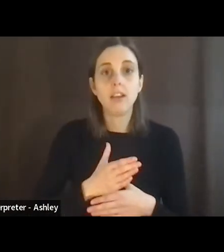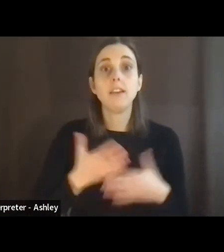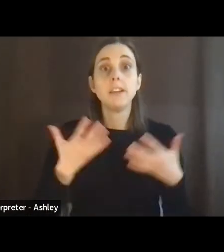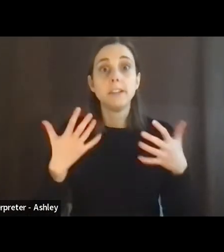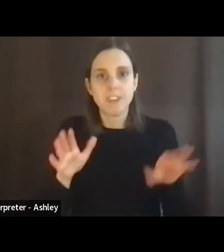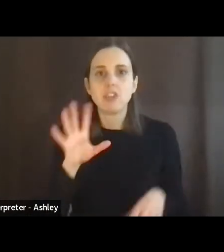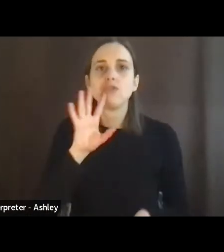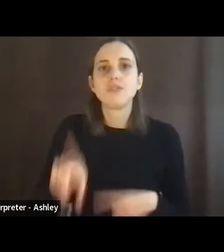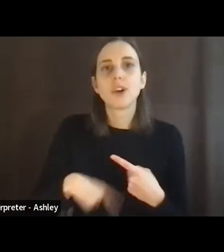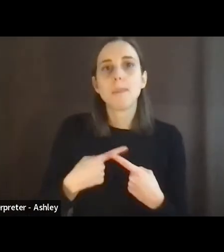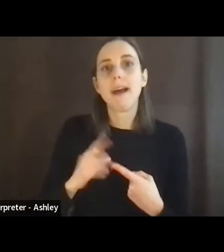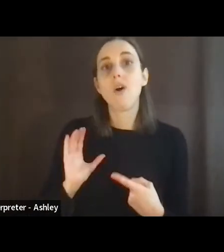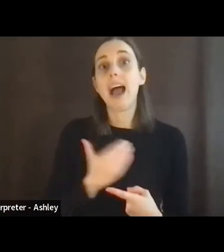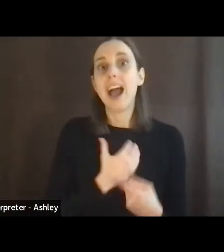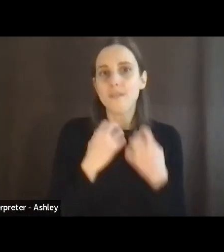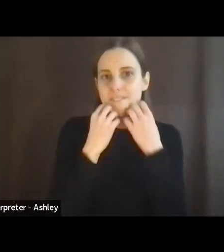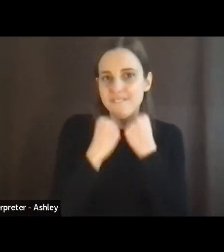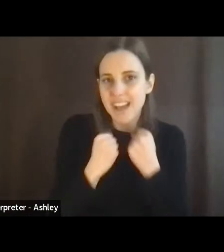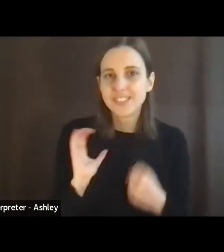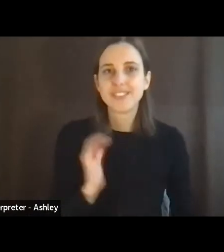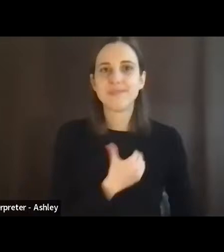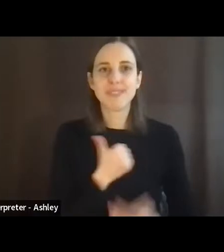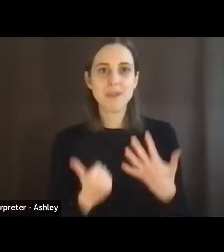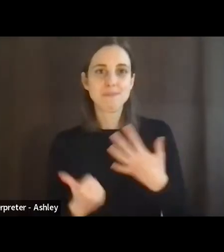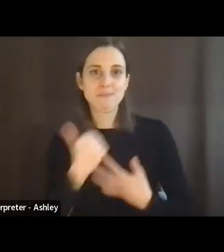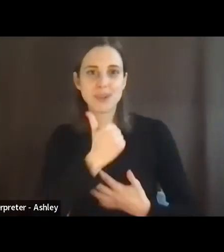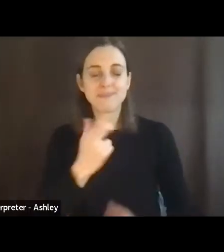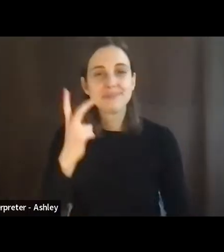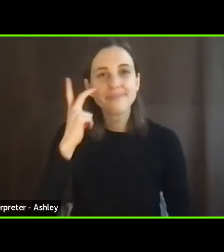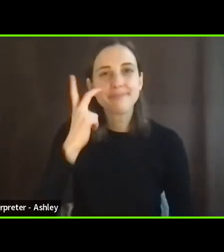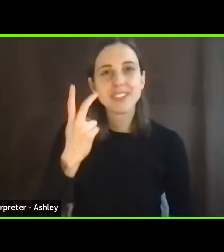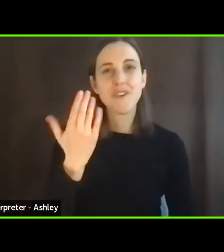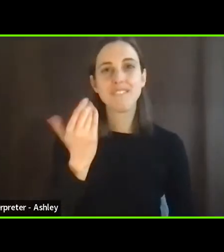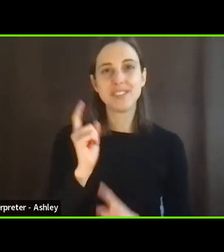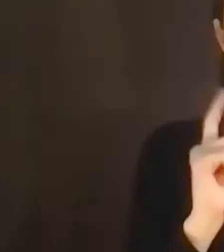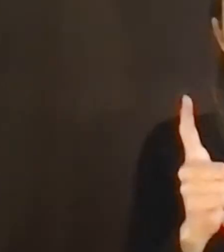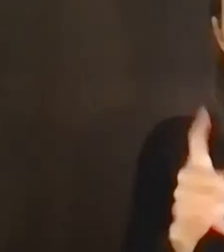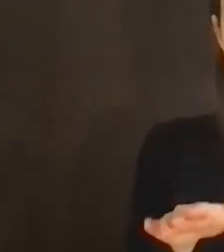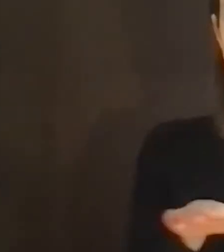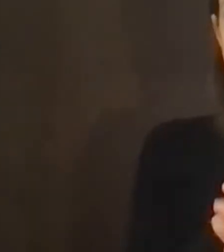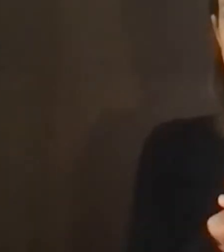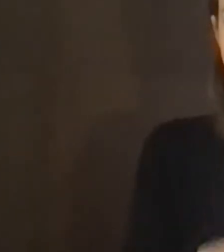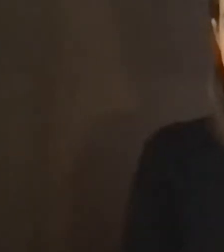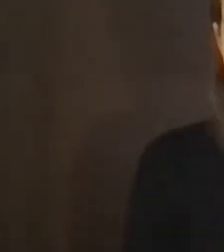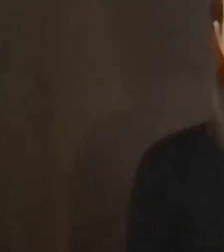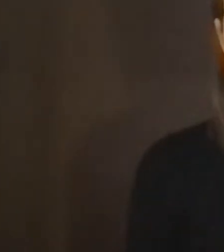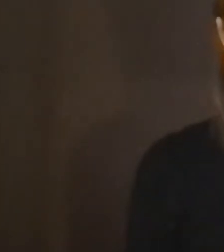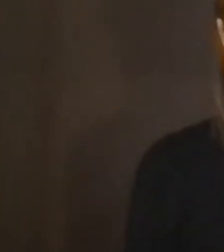So thank you all for being here, and we'll see you in 15 minutes.